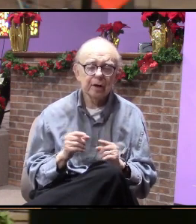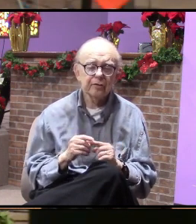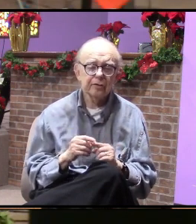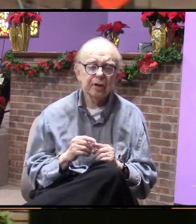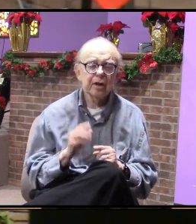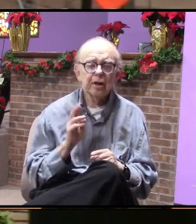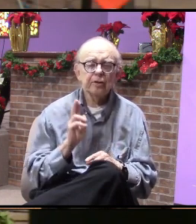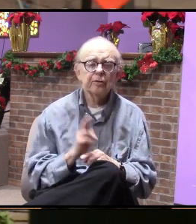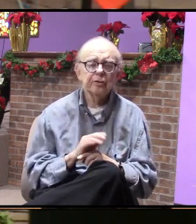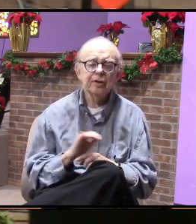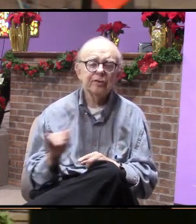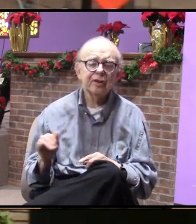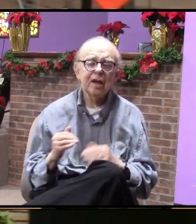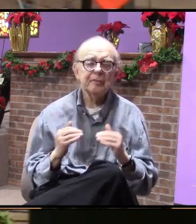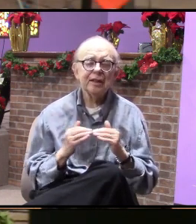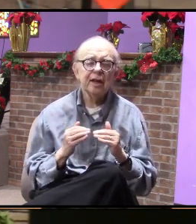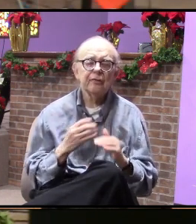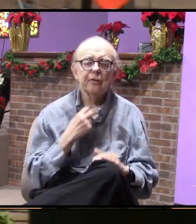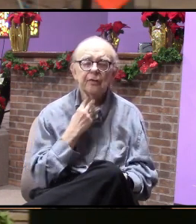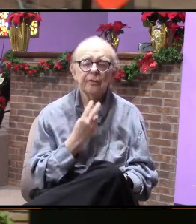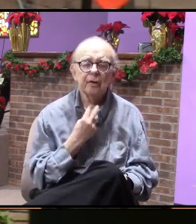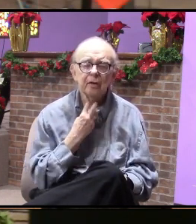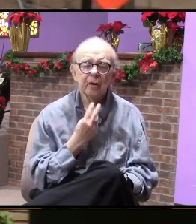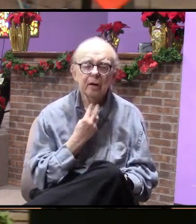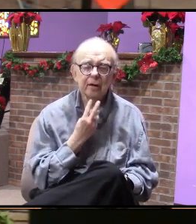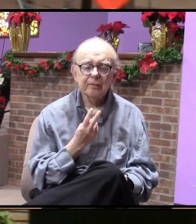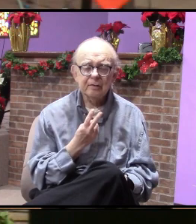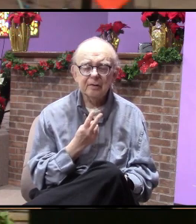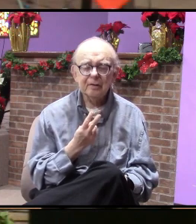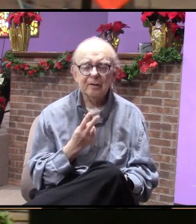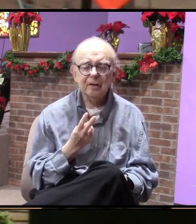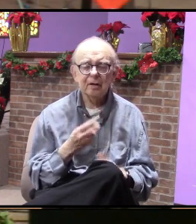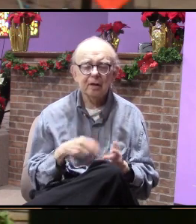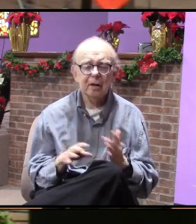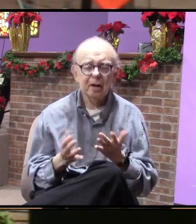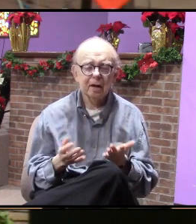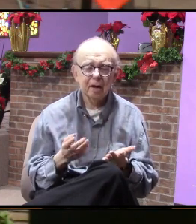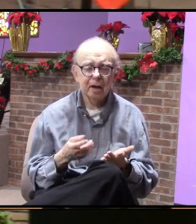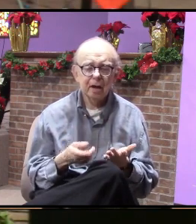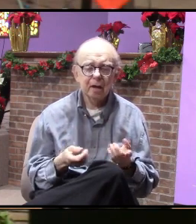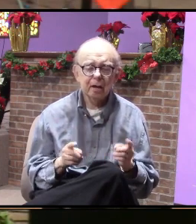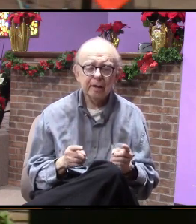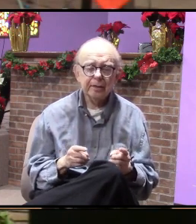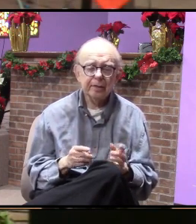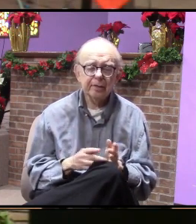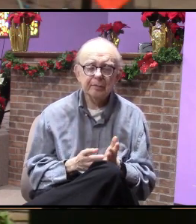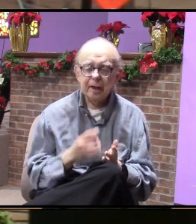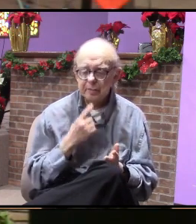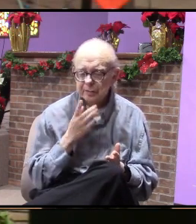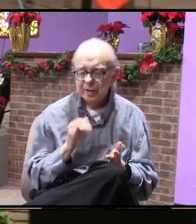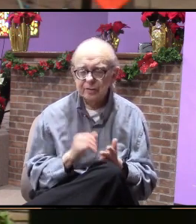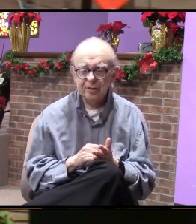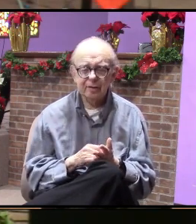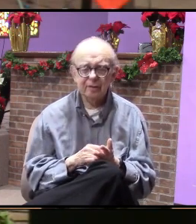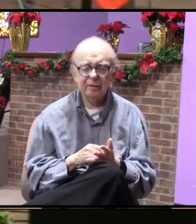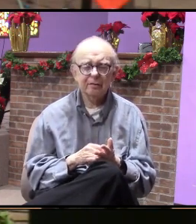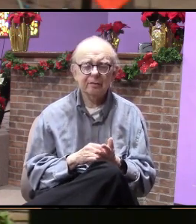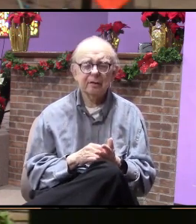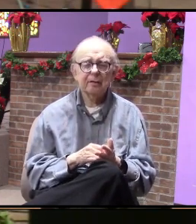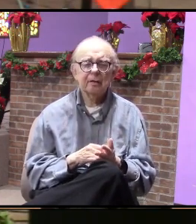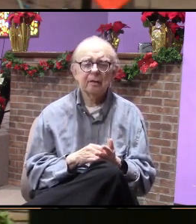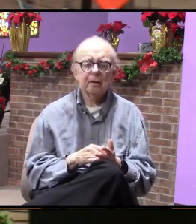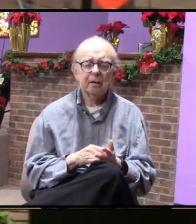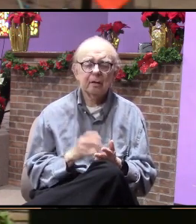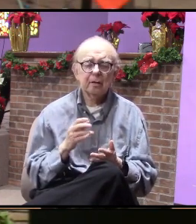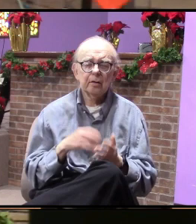1. And in Genesis chapter 1, this is what it says. And when they